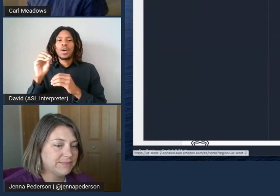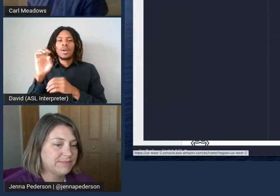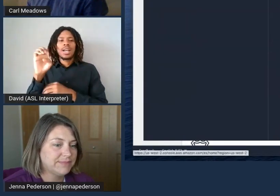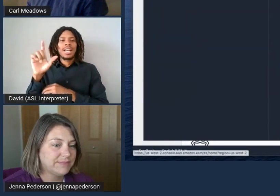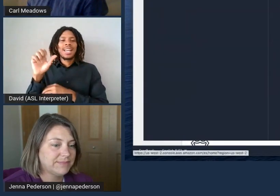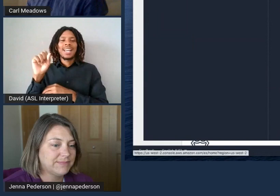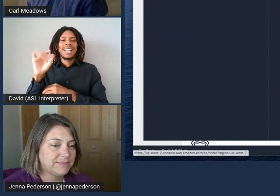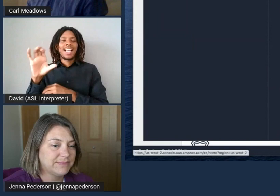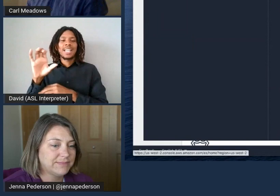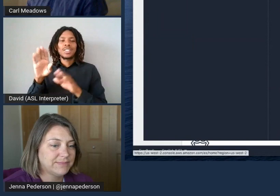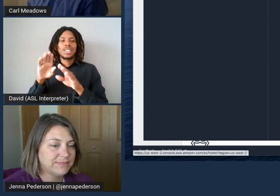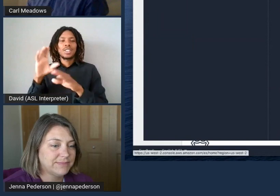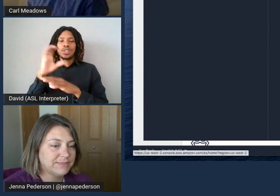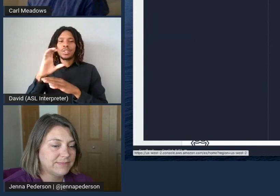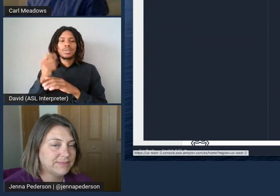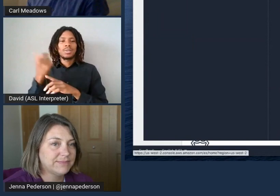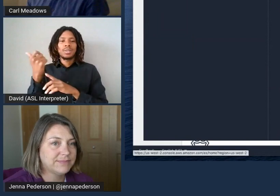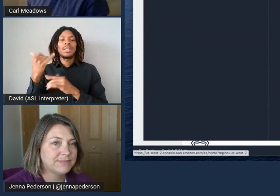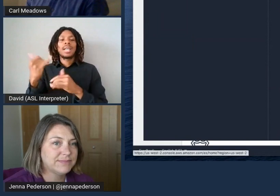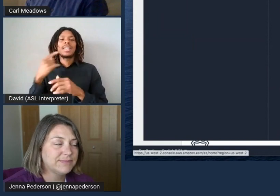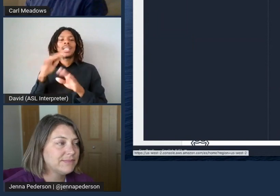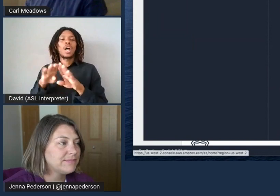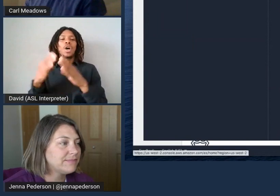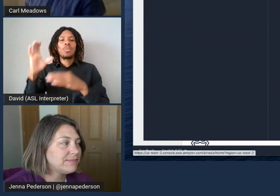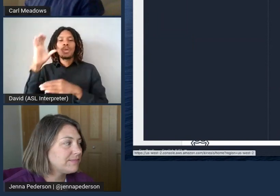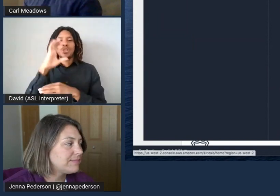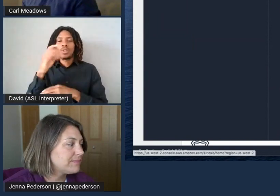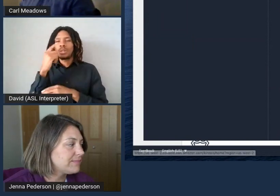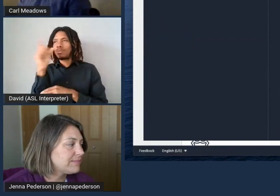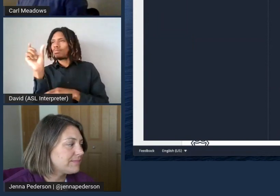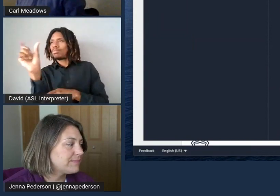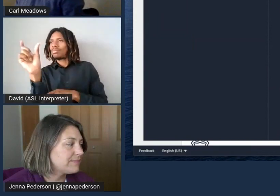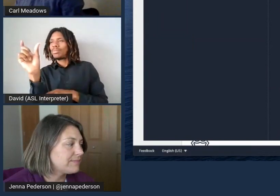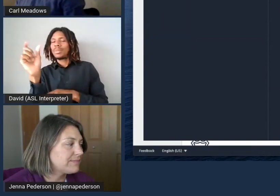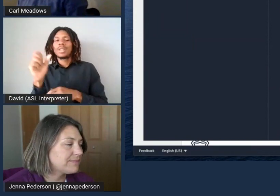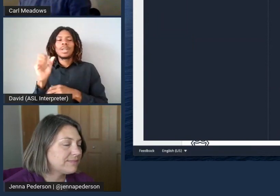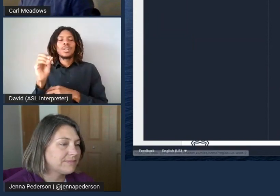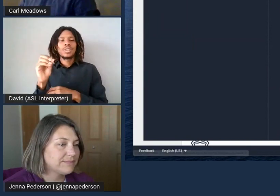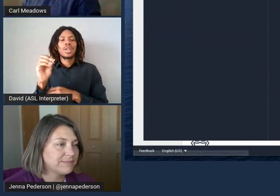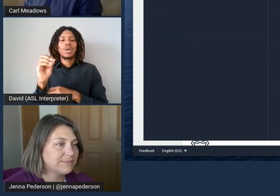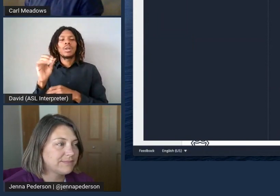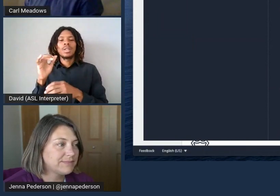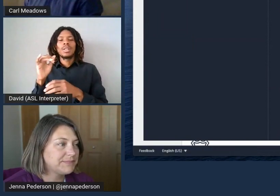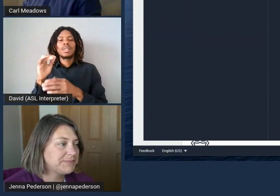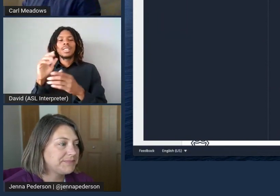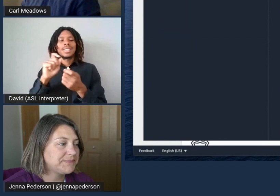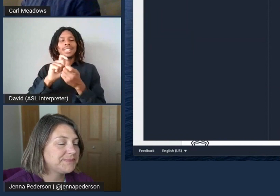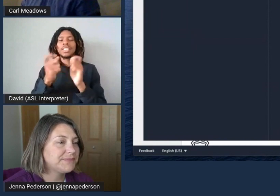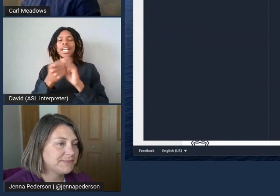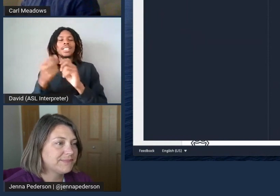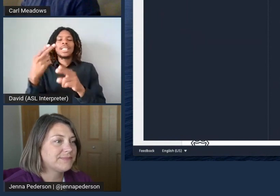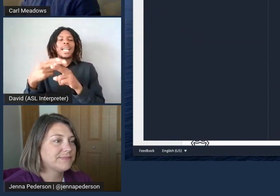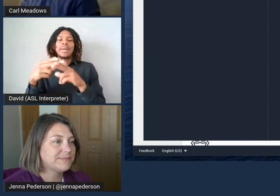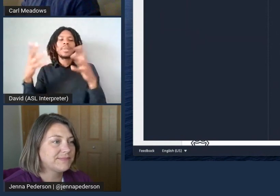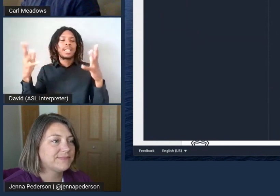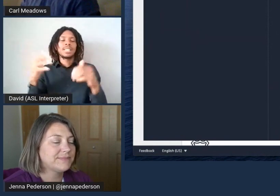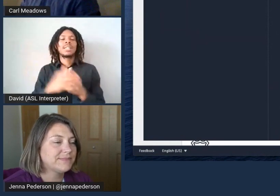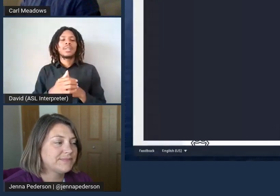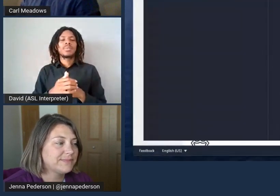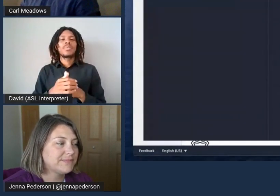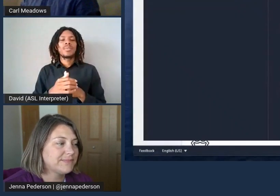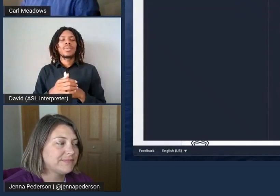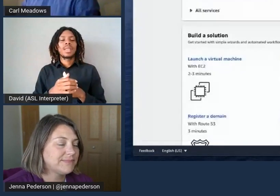Amazon OpenSearch service. But to help you, got this little tag here that says successor to Elasticsearch. So there's no surprises. And if this